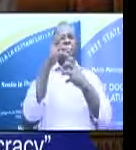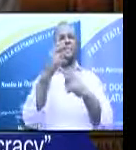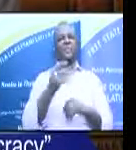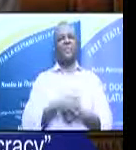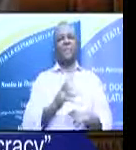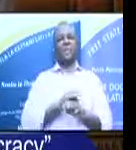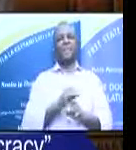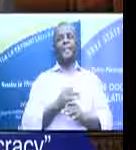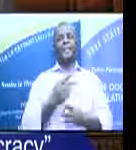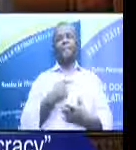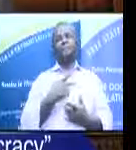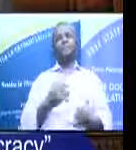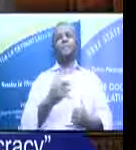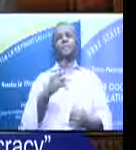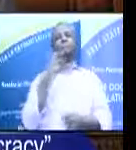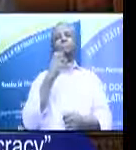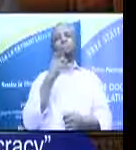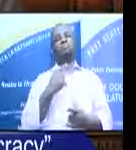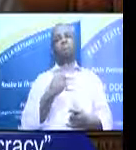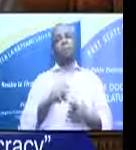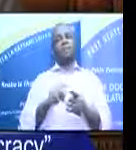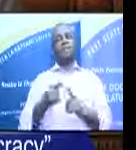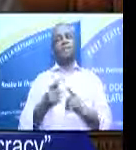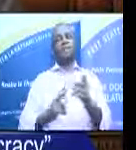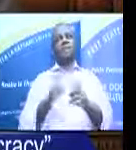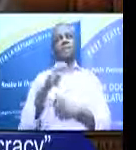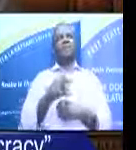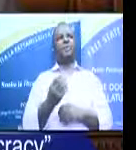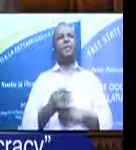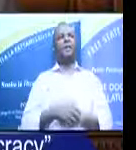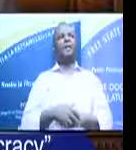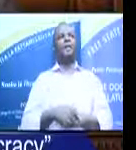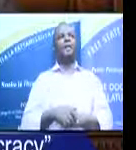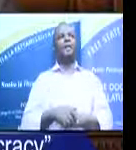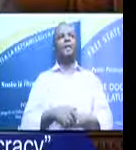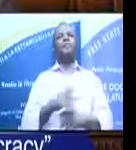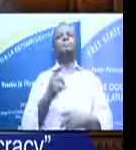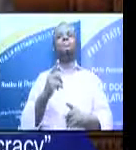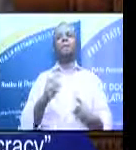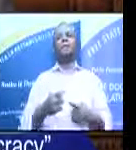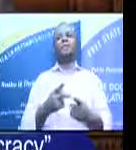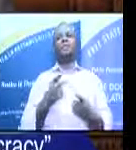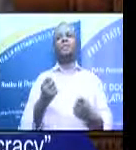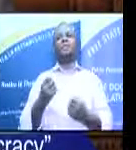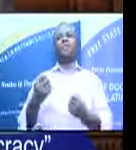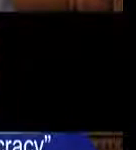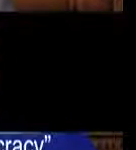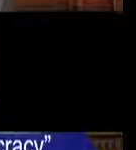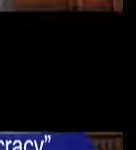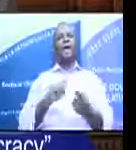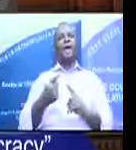So we must be forgiven that we'll skip this one because there's no alternative provided.